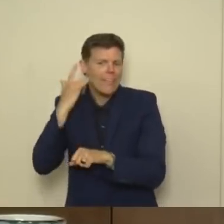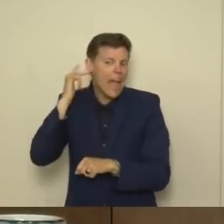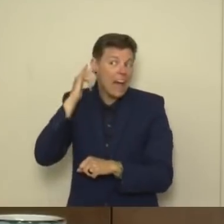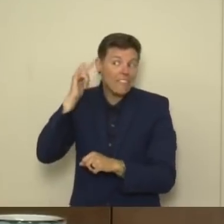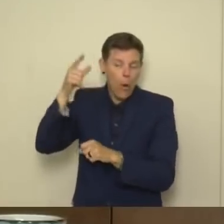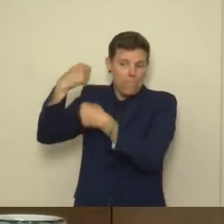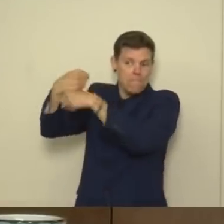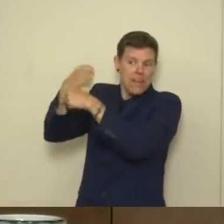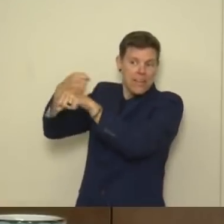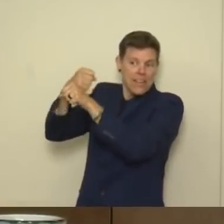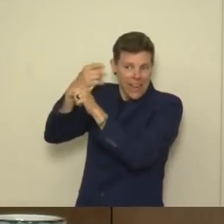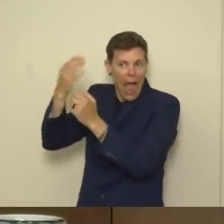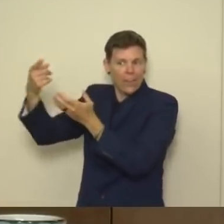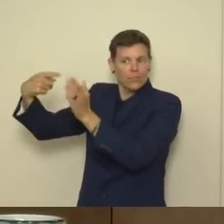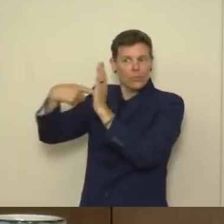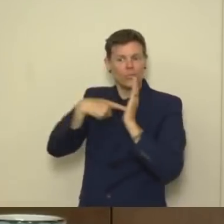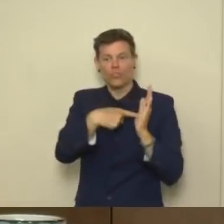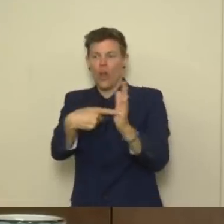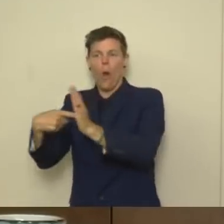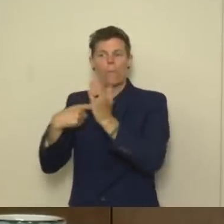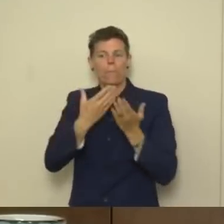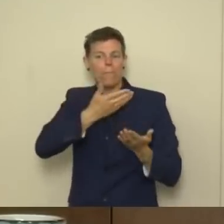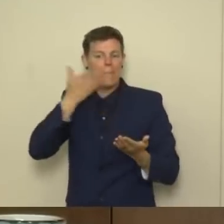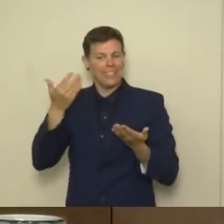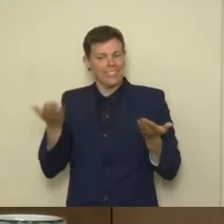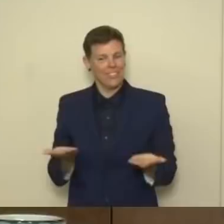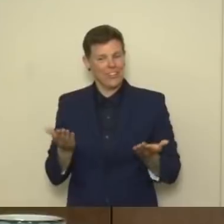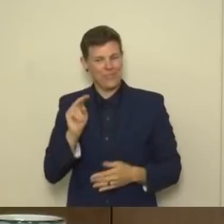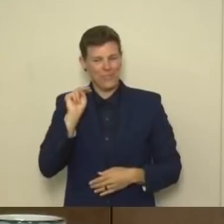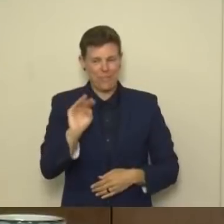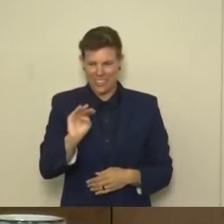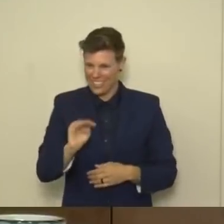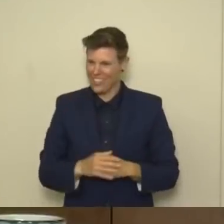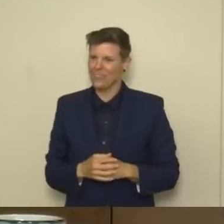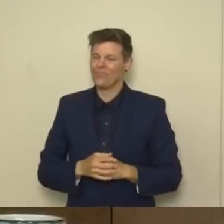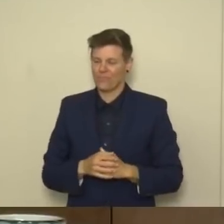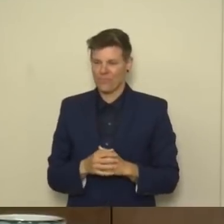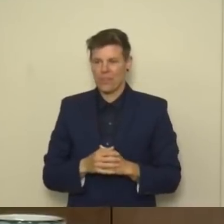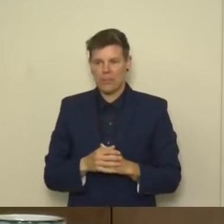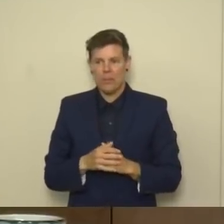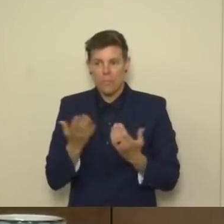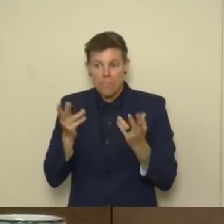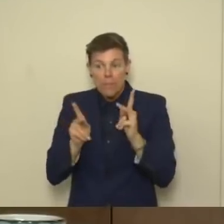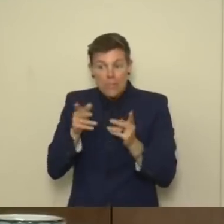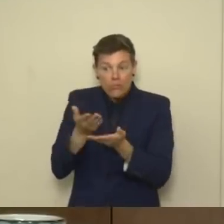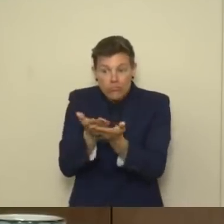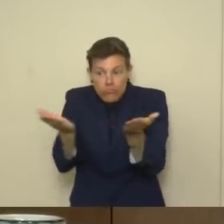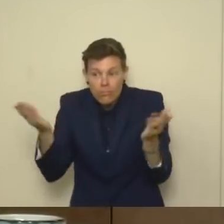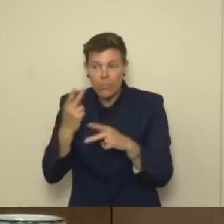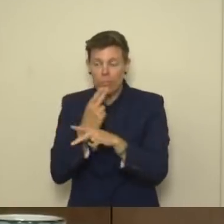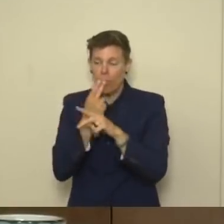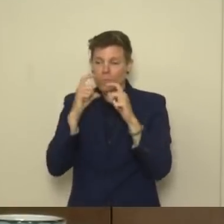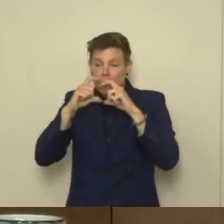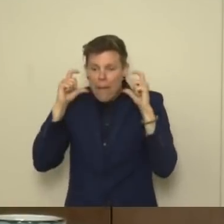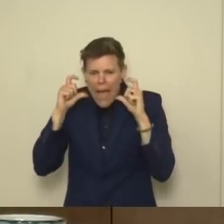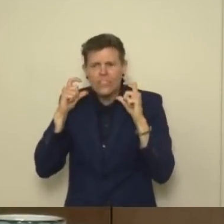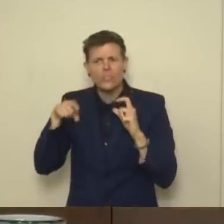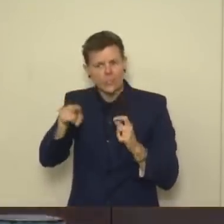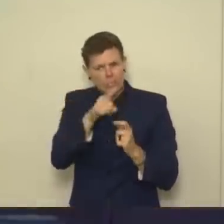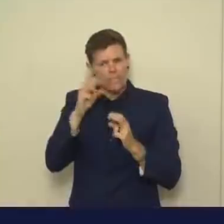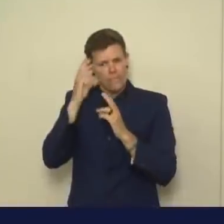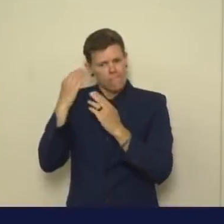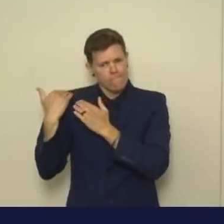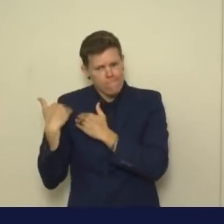of us. And for all the other New Mexicans that are wearing masks and doing your part, we are truly grateful. Okay, let's go to the case